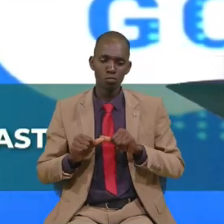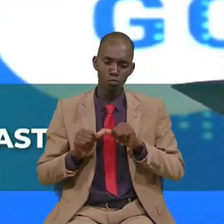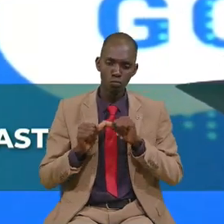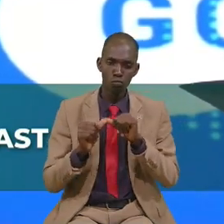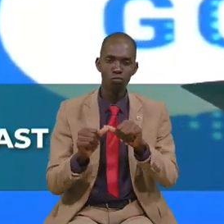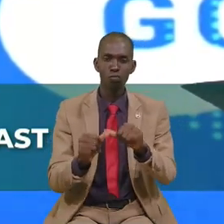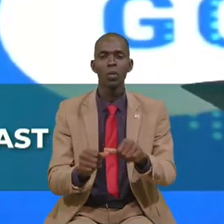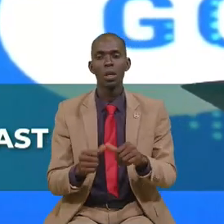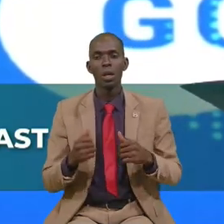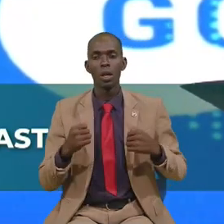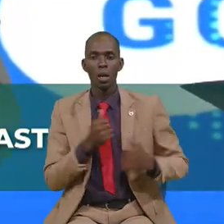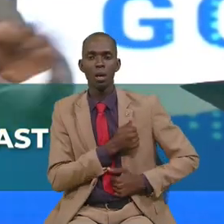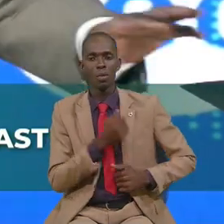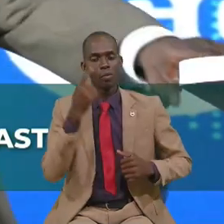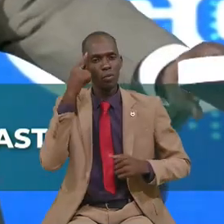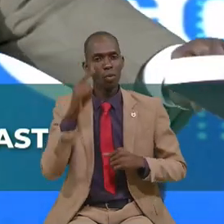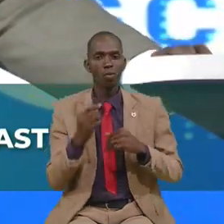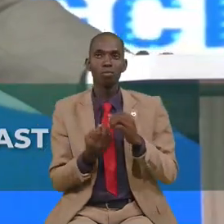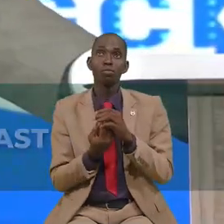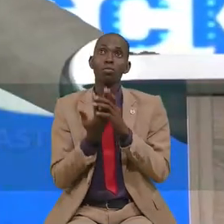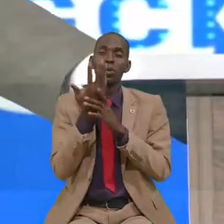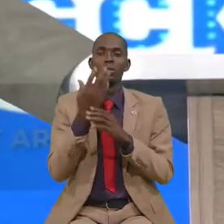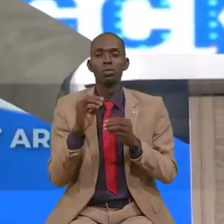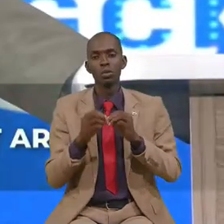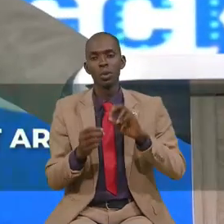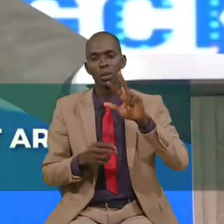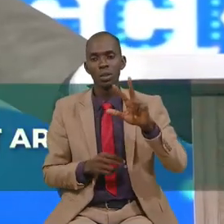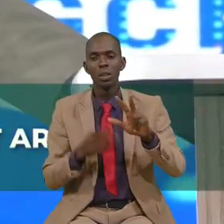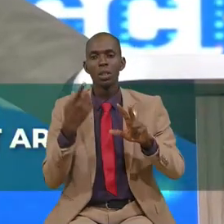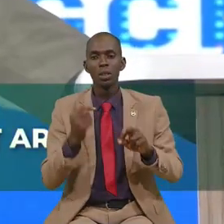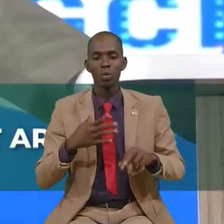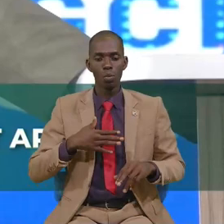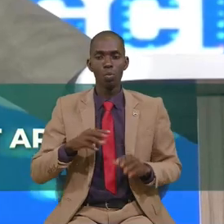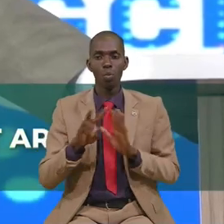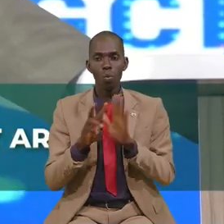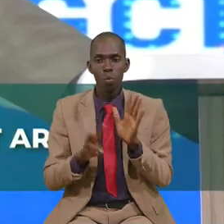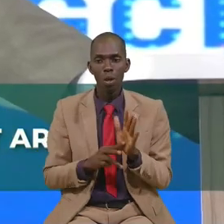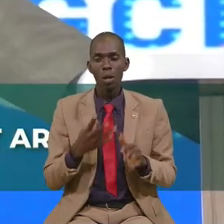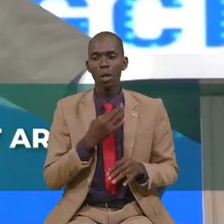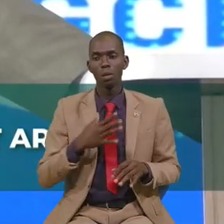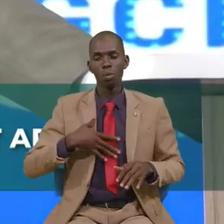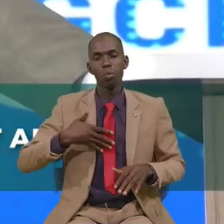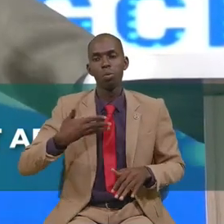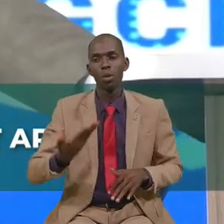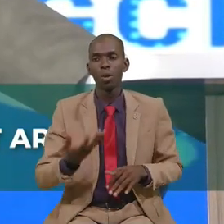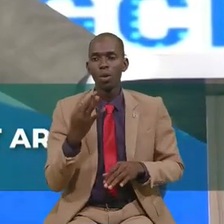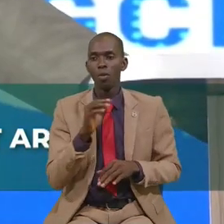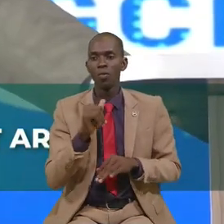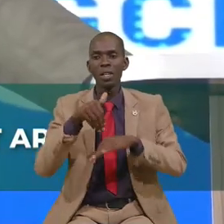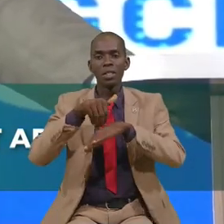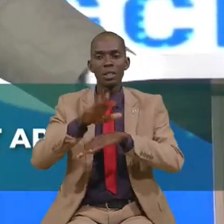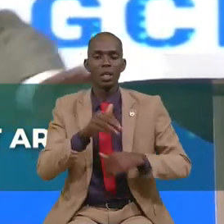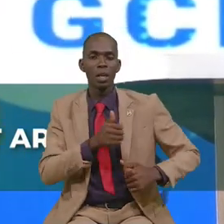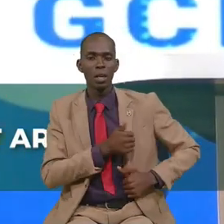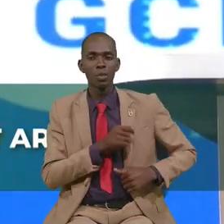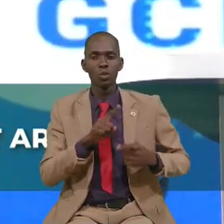for edification. Number three, the will and the willingness of a sent army to